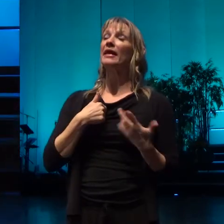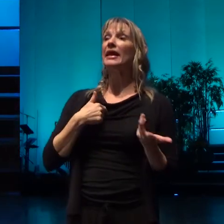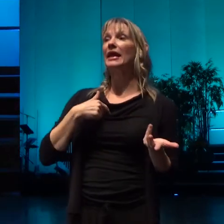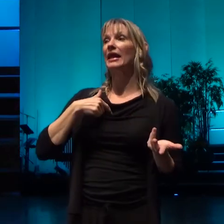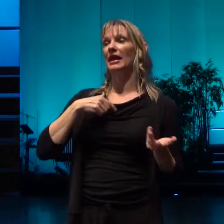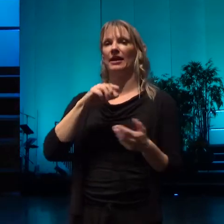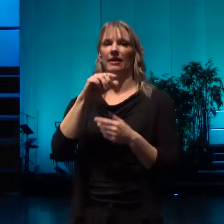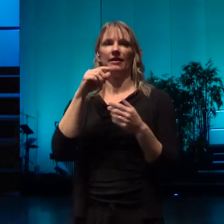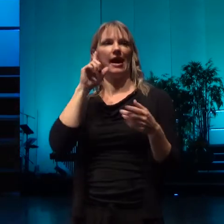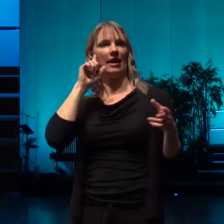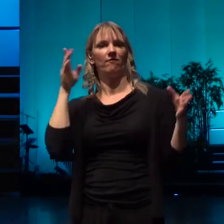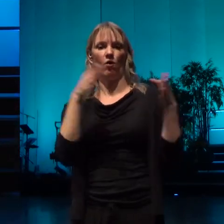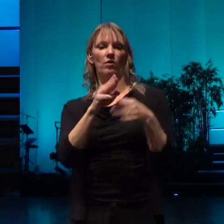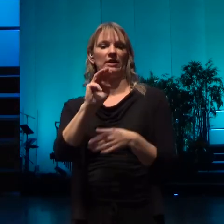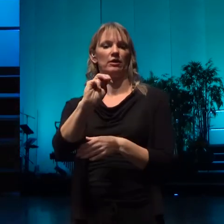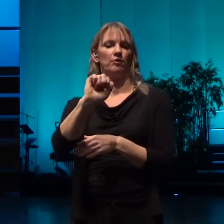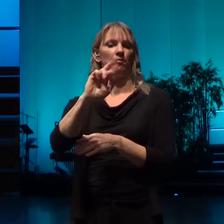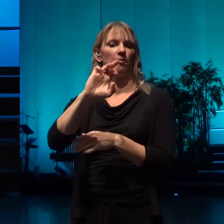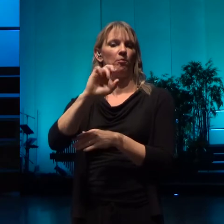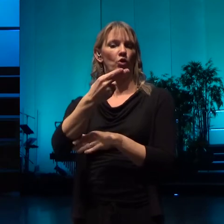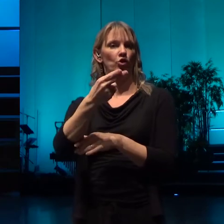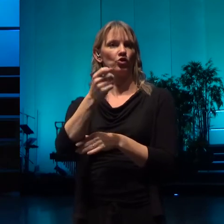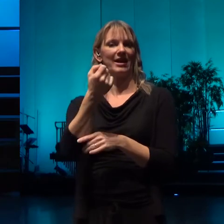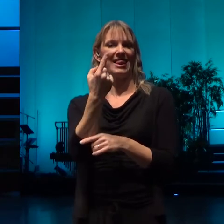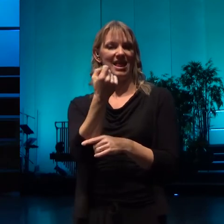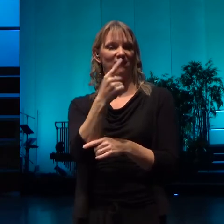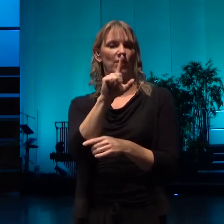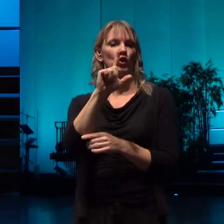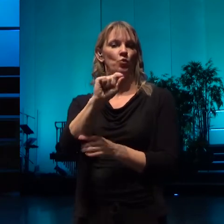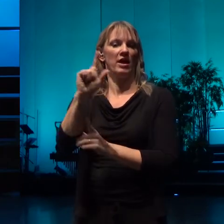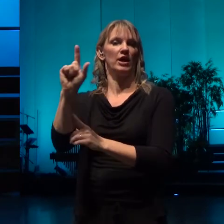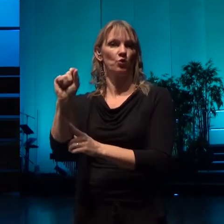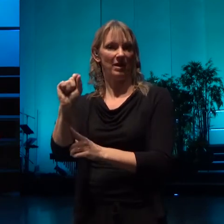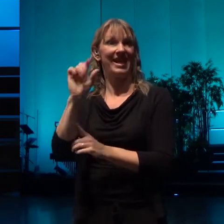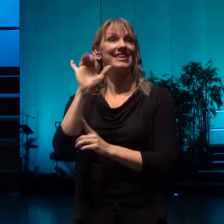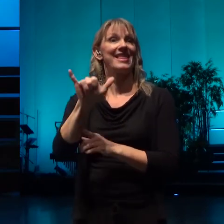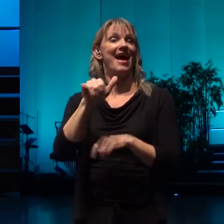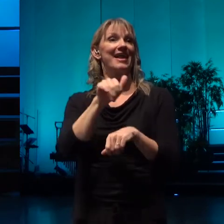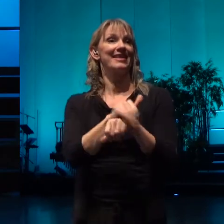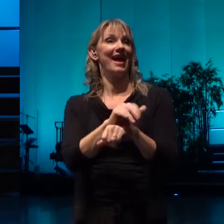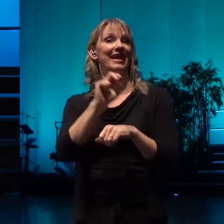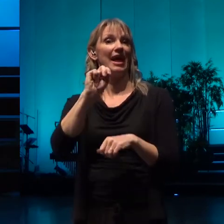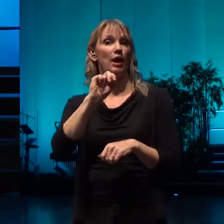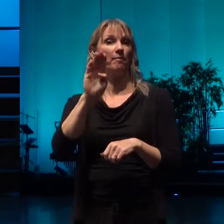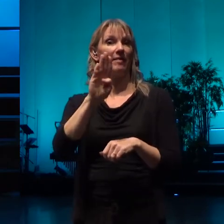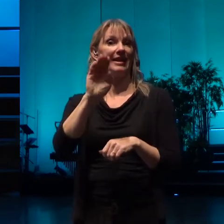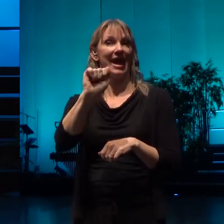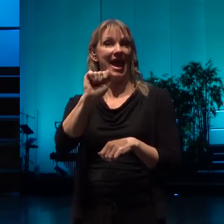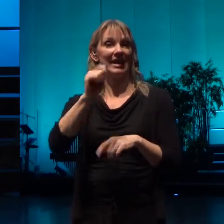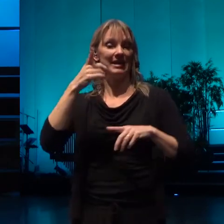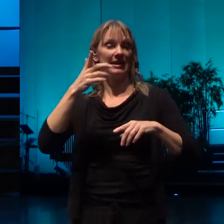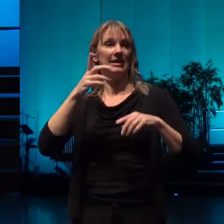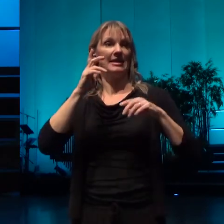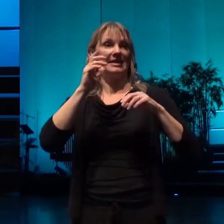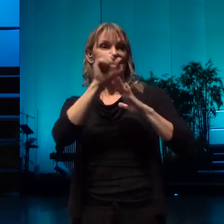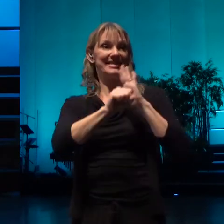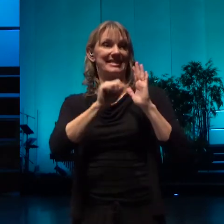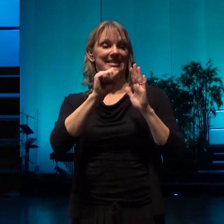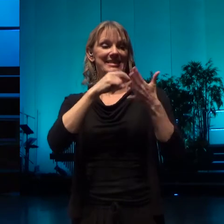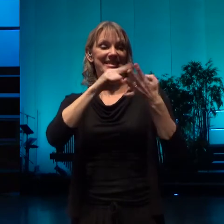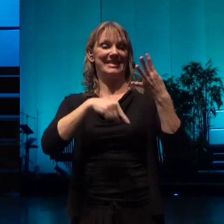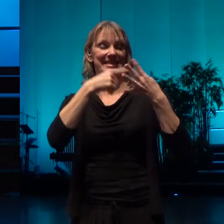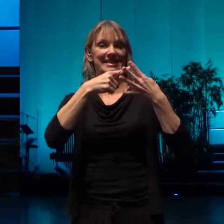March 11th, 2020. That was the night that the NBA suspended its season in the middle of a